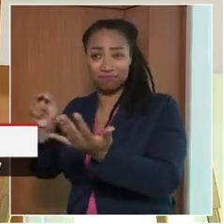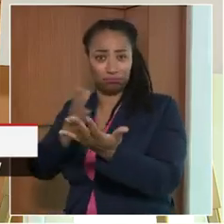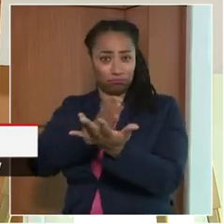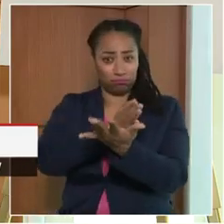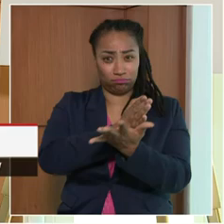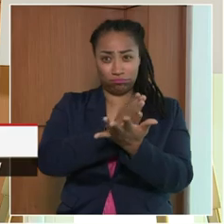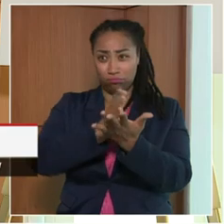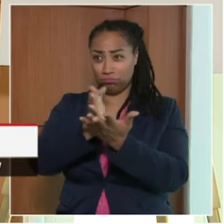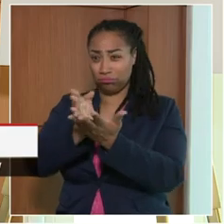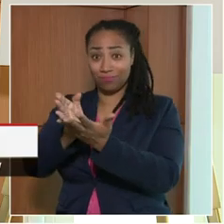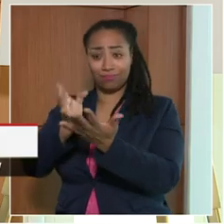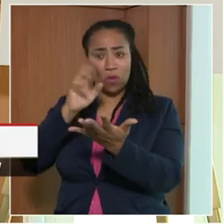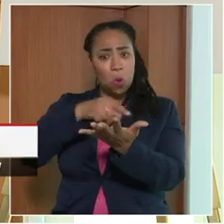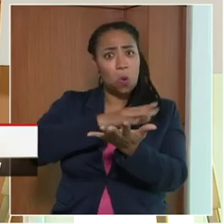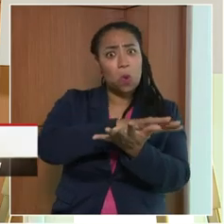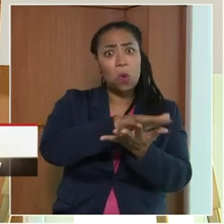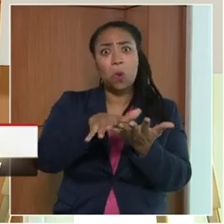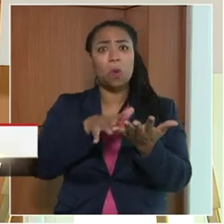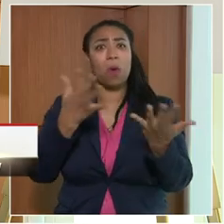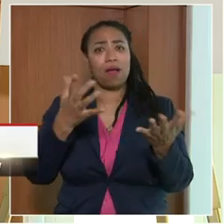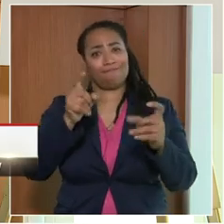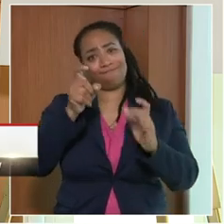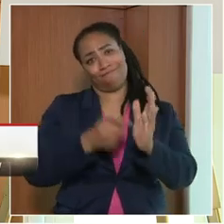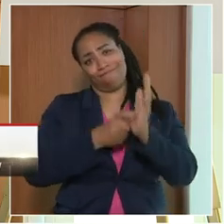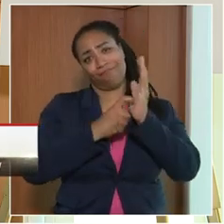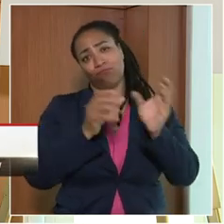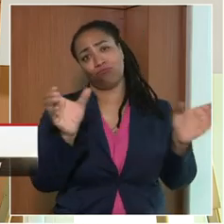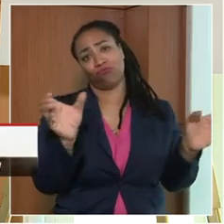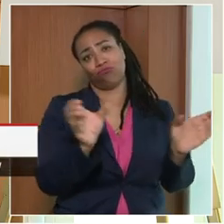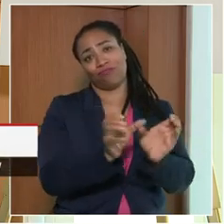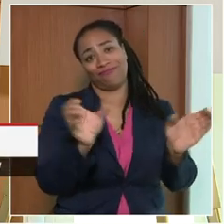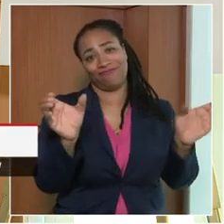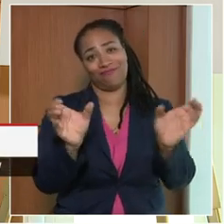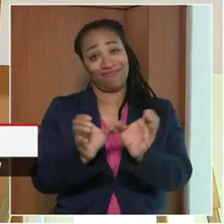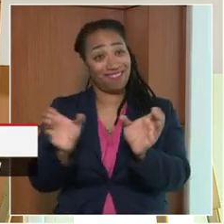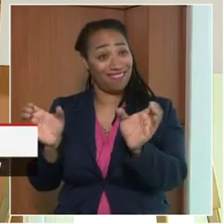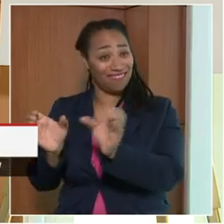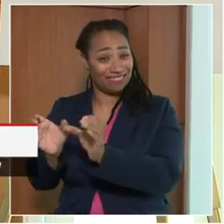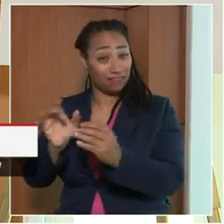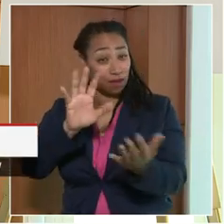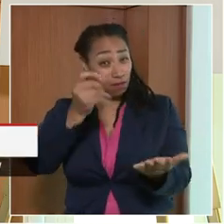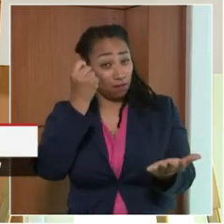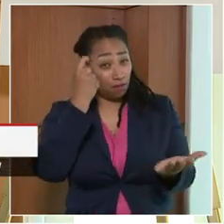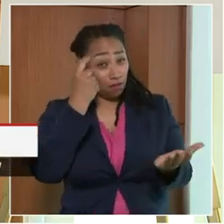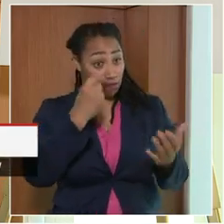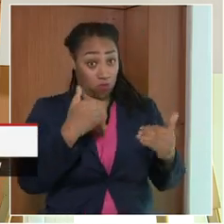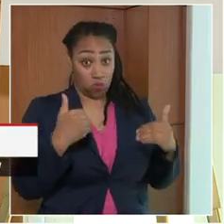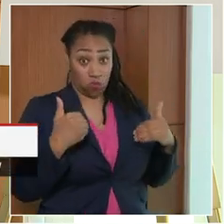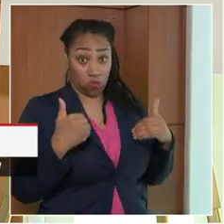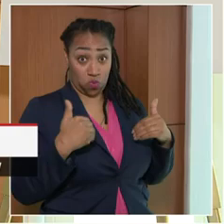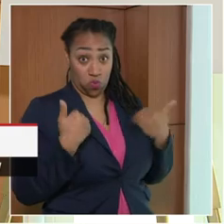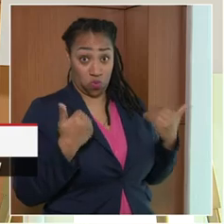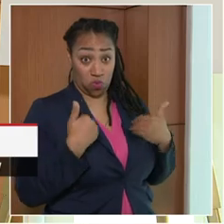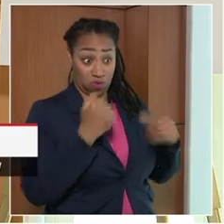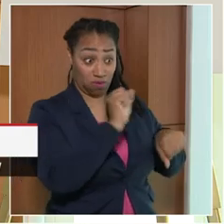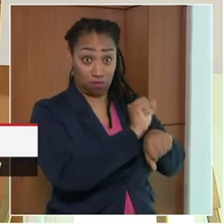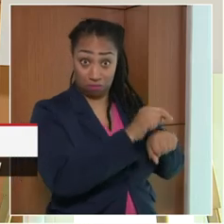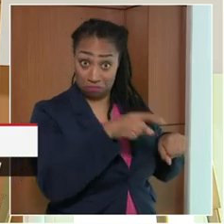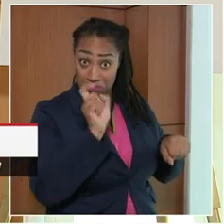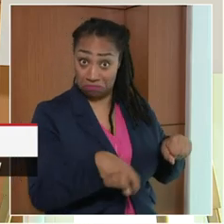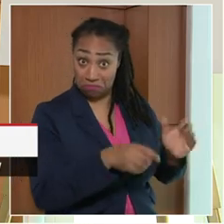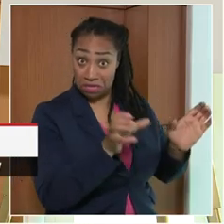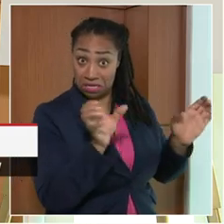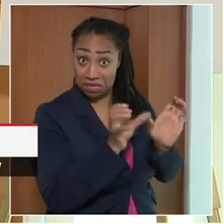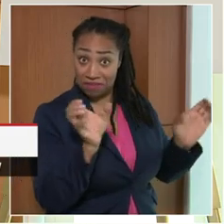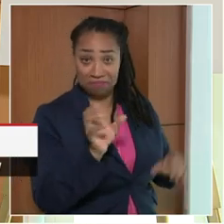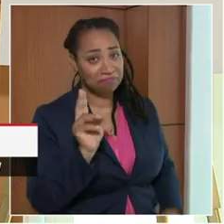touching children. Our most valuable resource. Yet, we give the